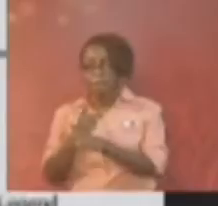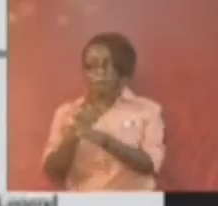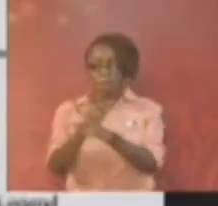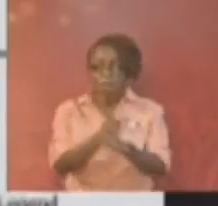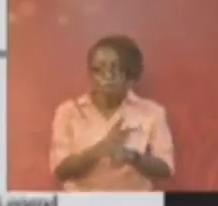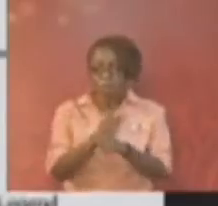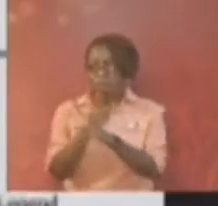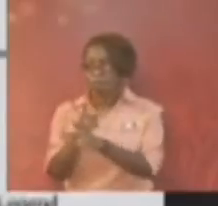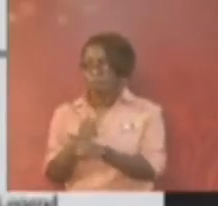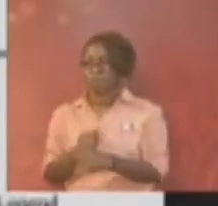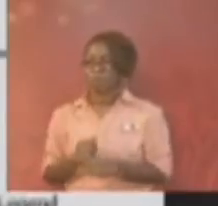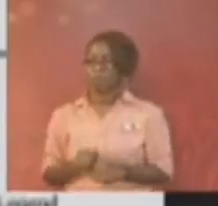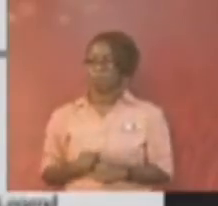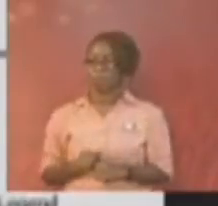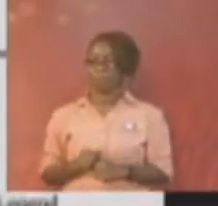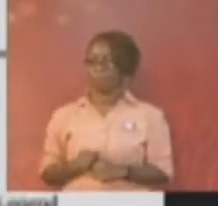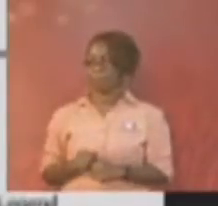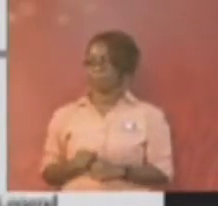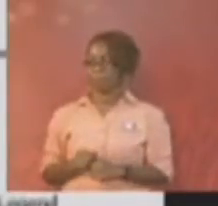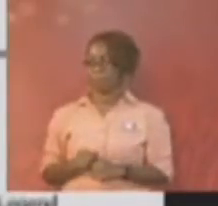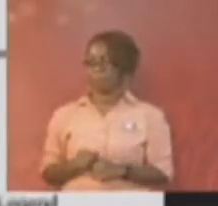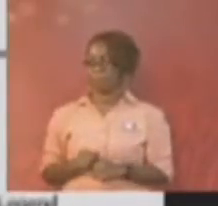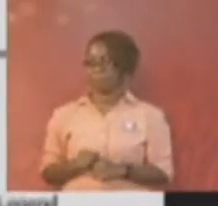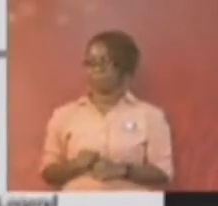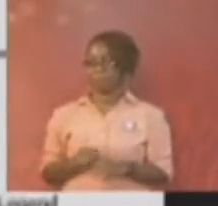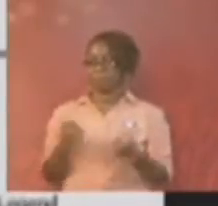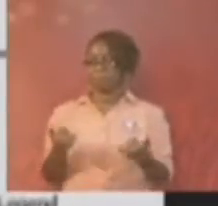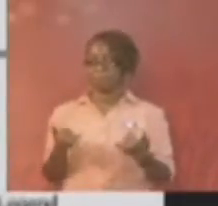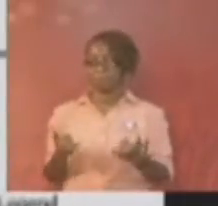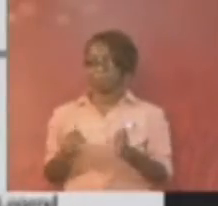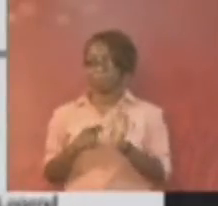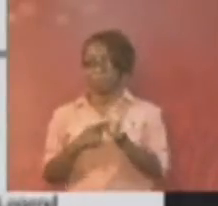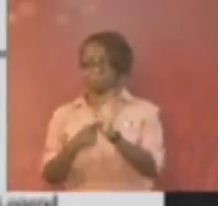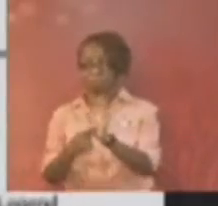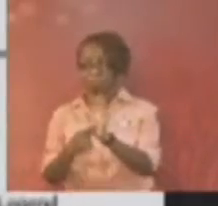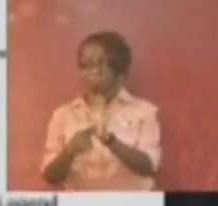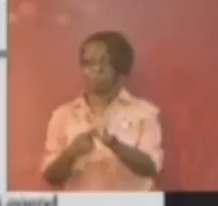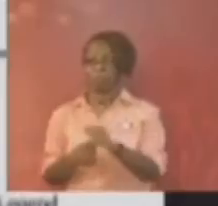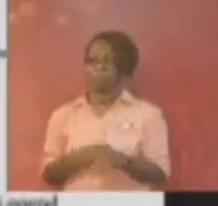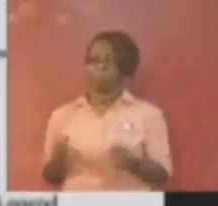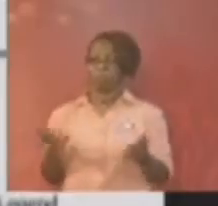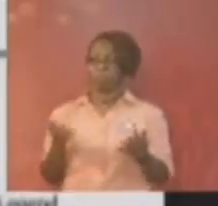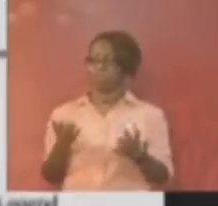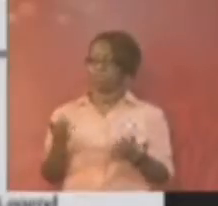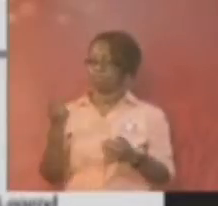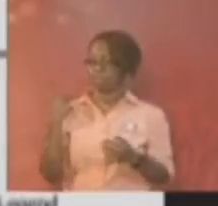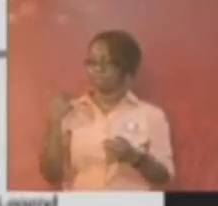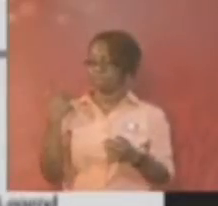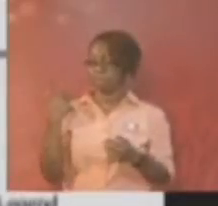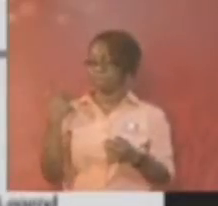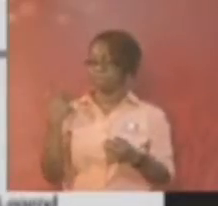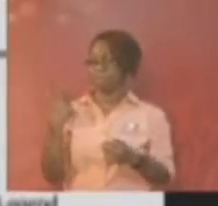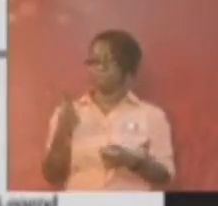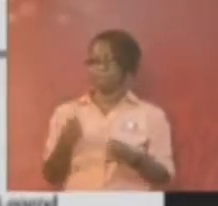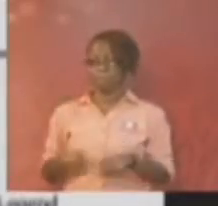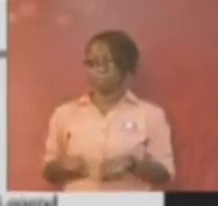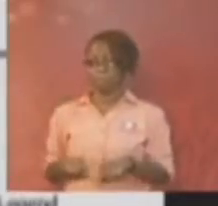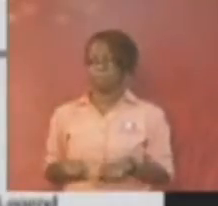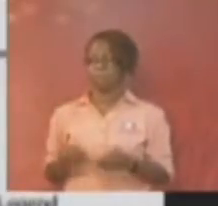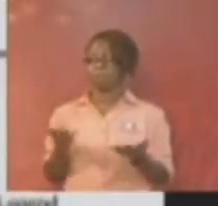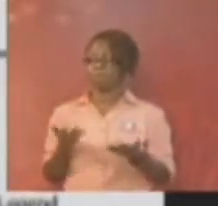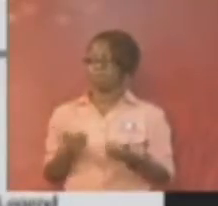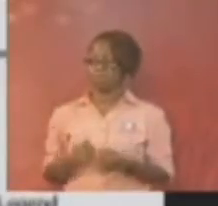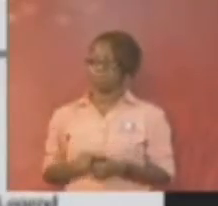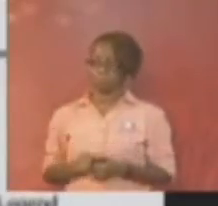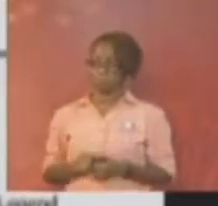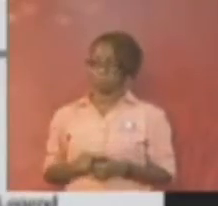going to display the information a little differently going forward, showing more of the recent activity and the geographic distribution.